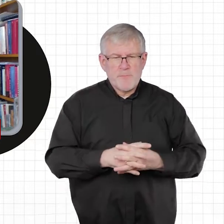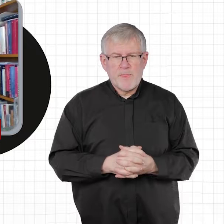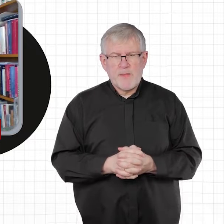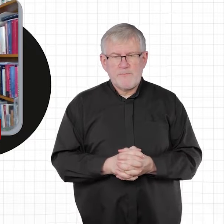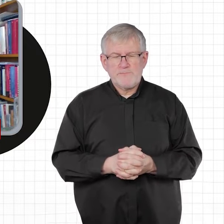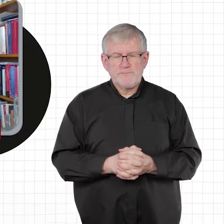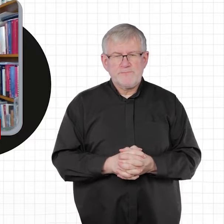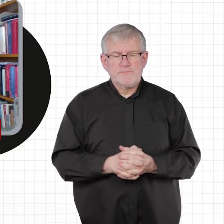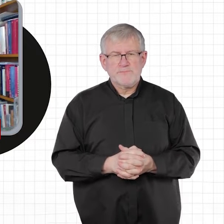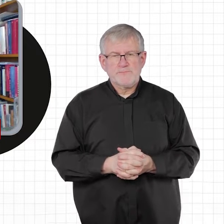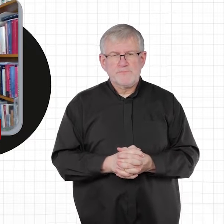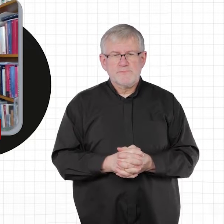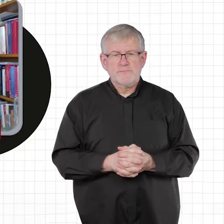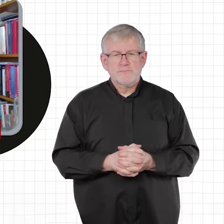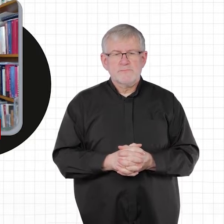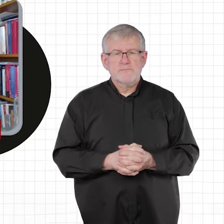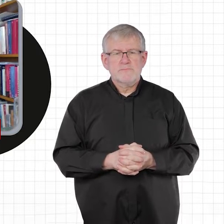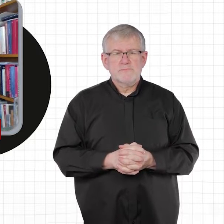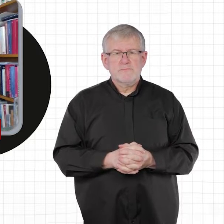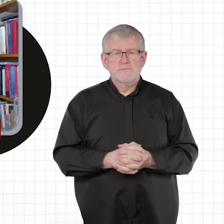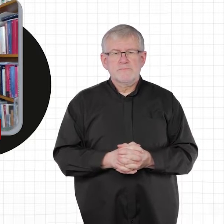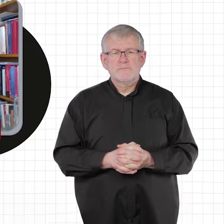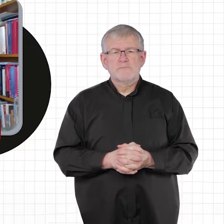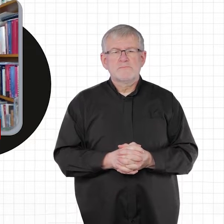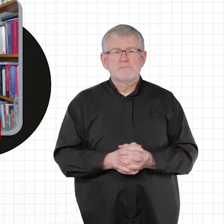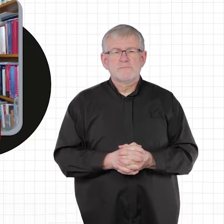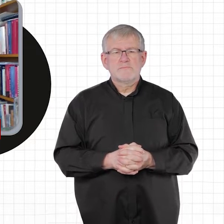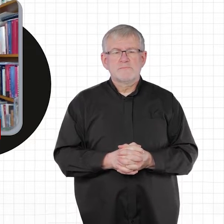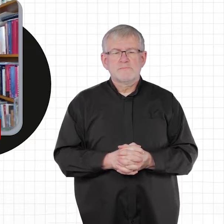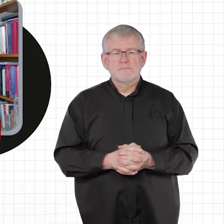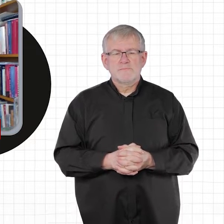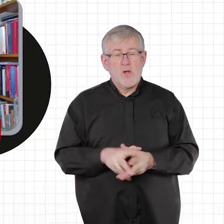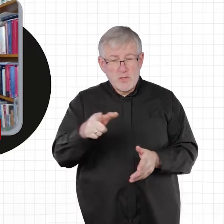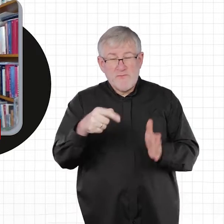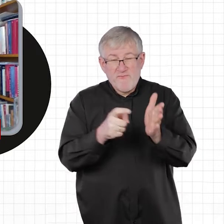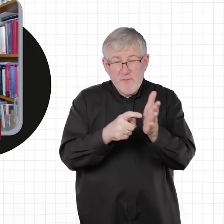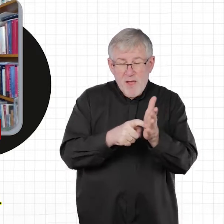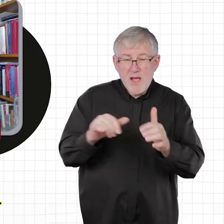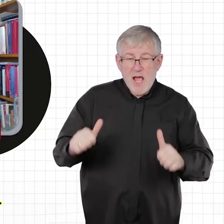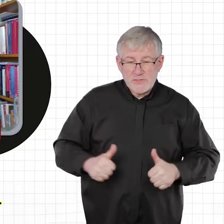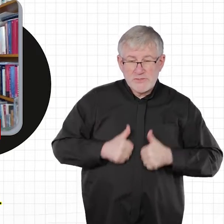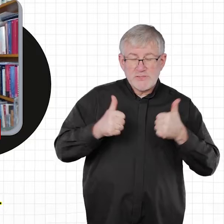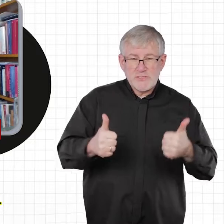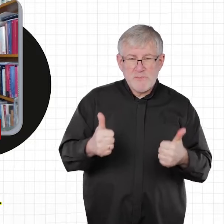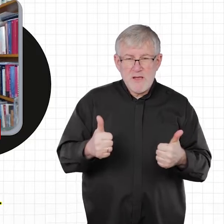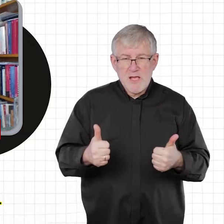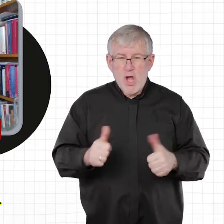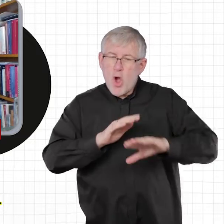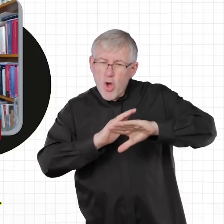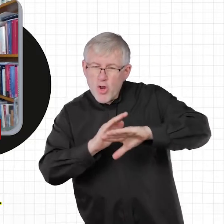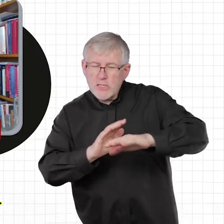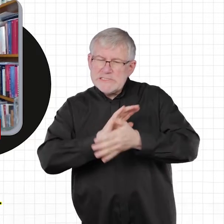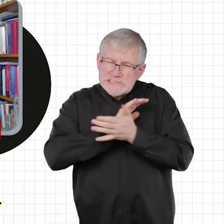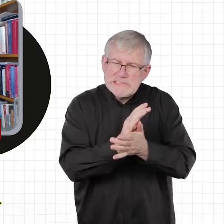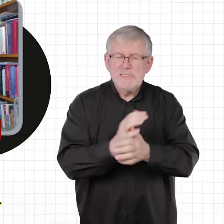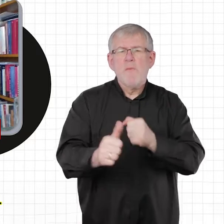have a special workshop or action about the gender equality, but to do everything having in